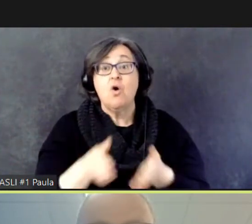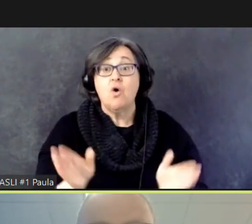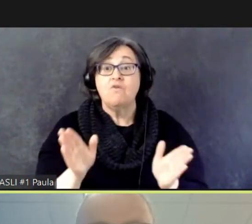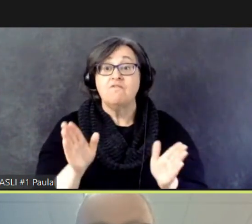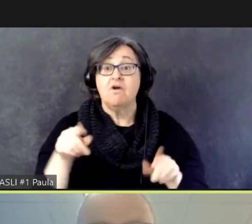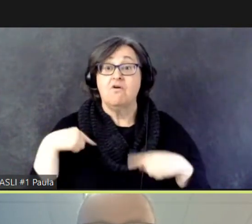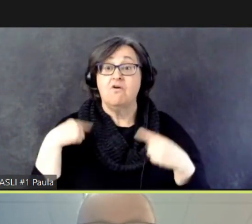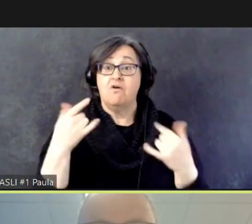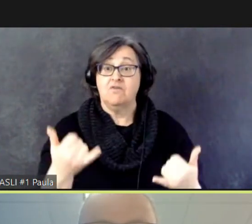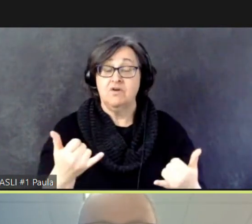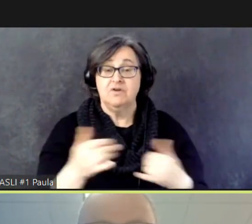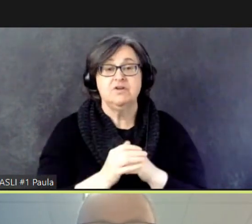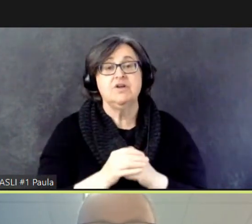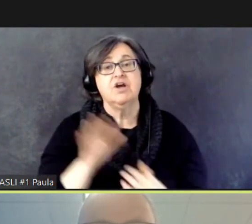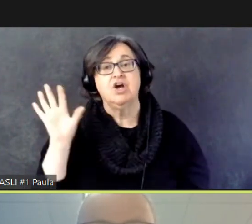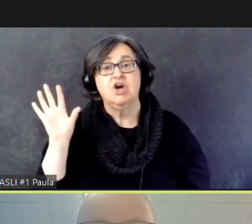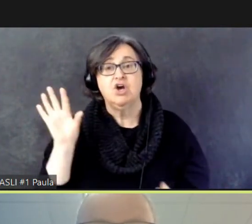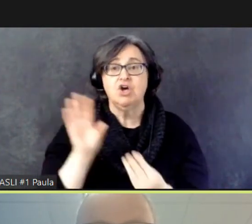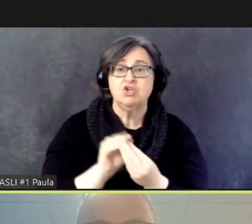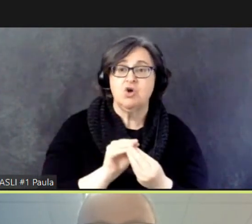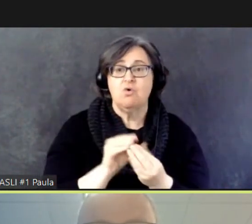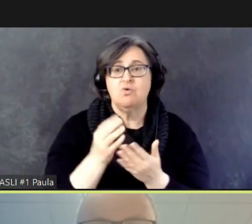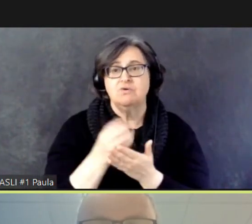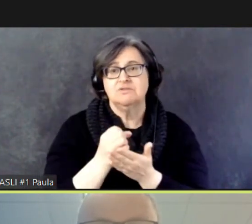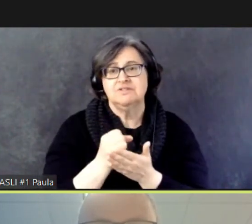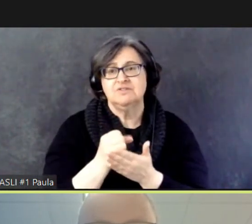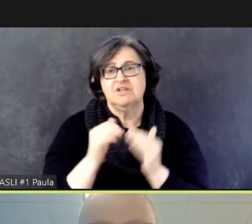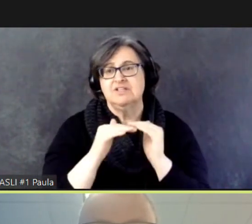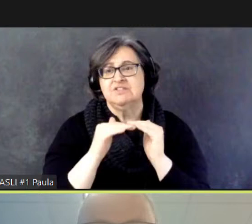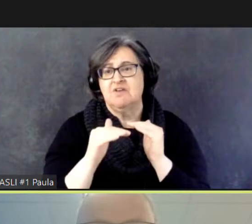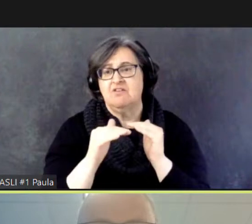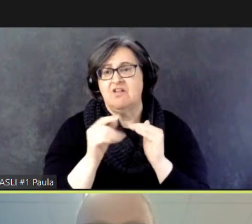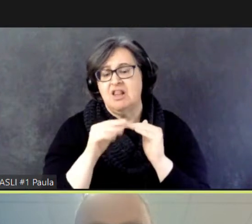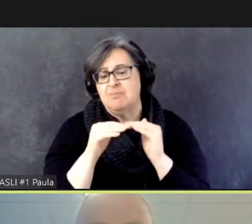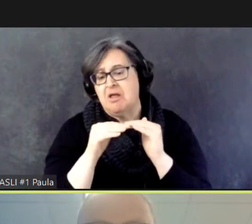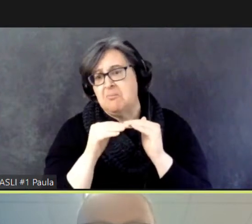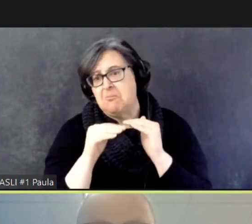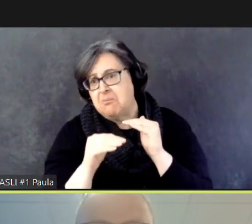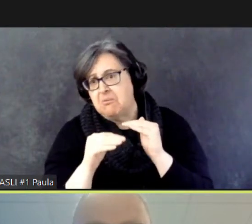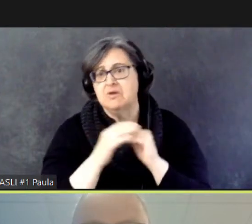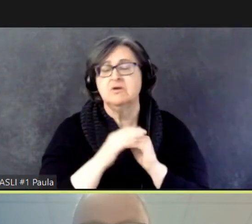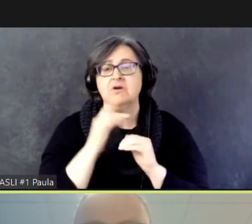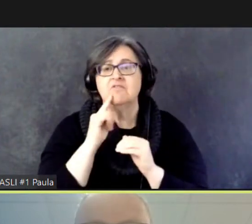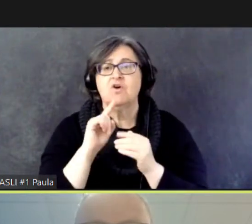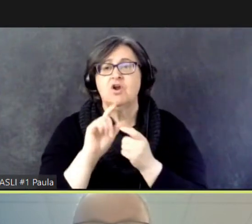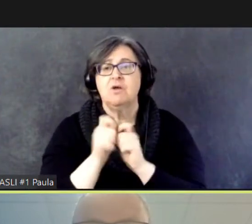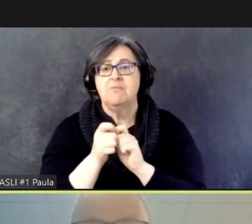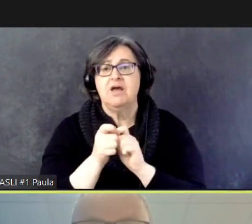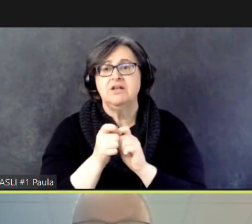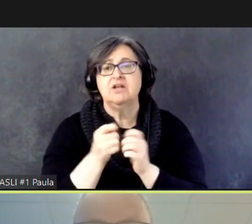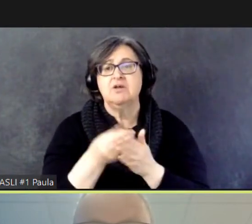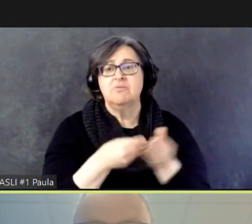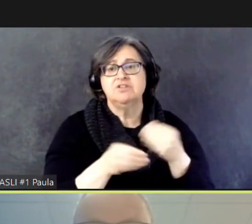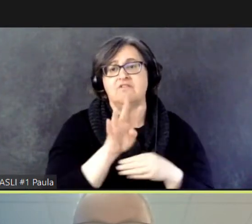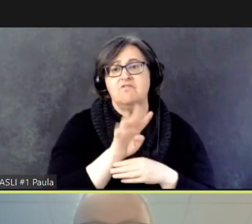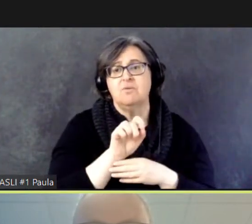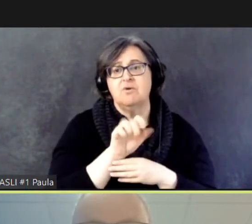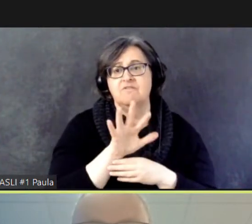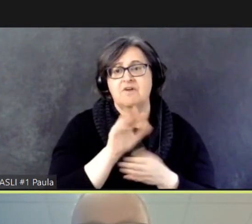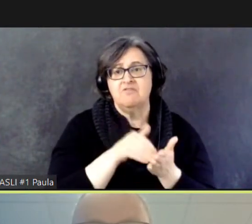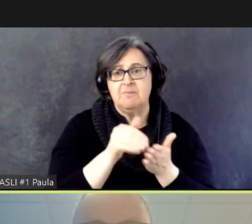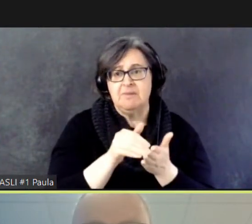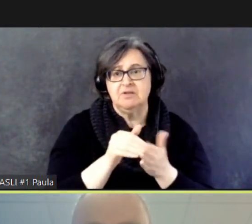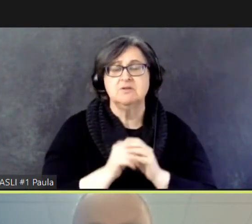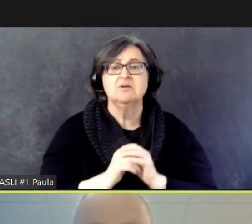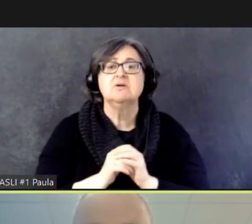see total revenues coming in essentially flat, slightly down on the amended budget basis by $4.5 million,